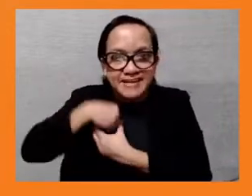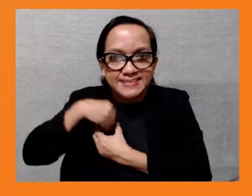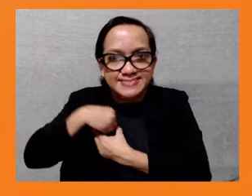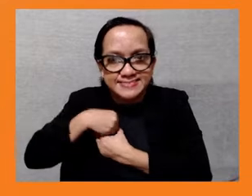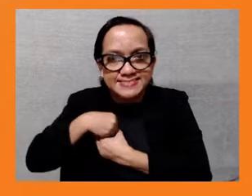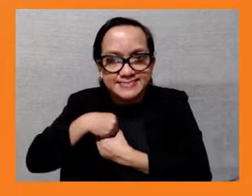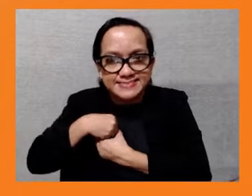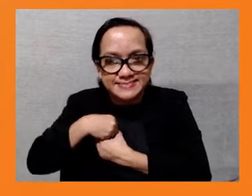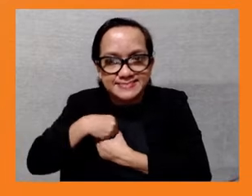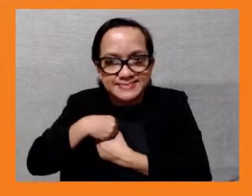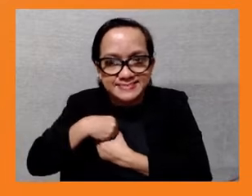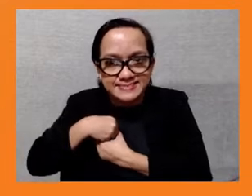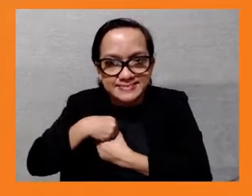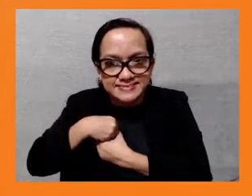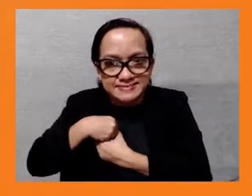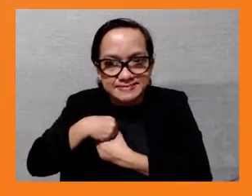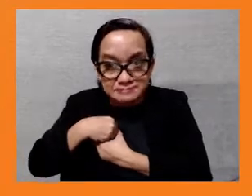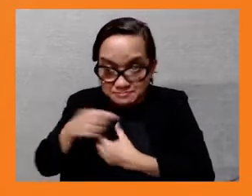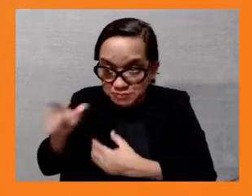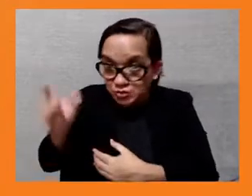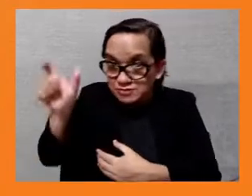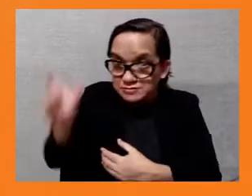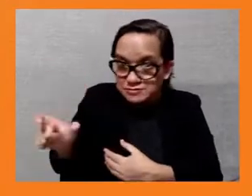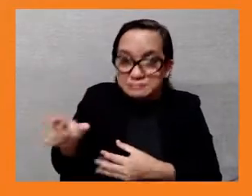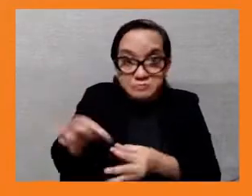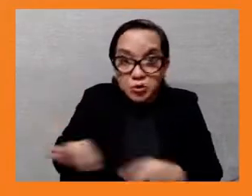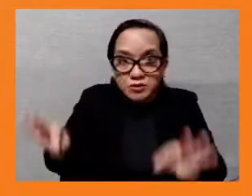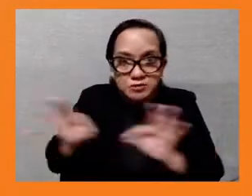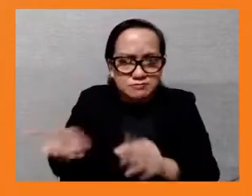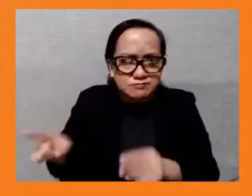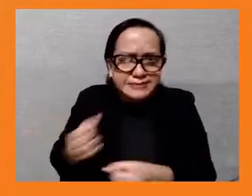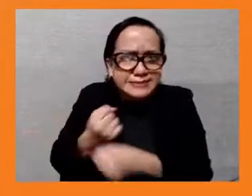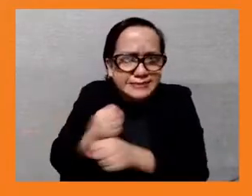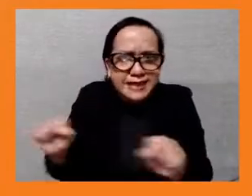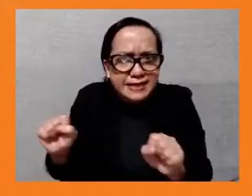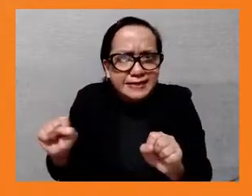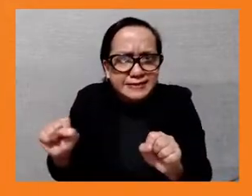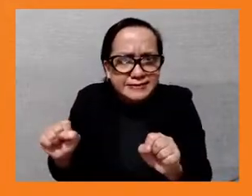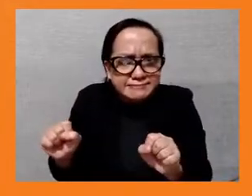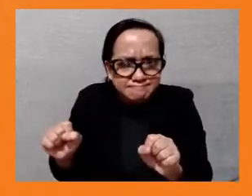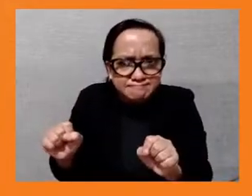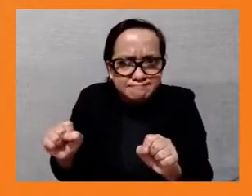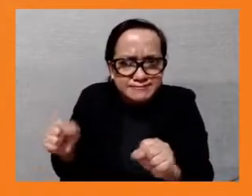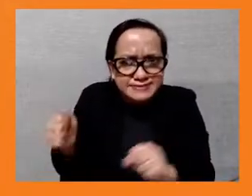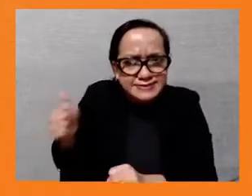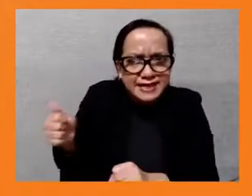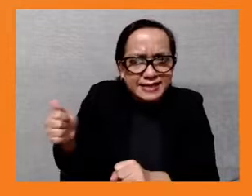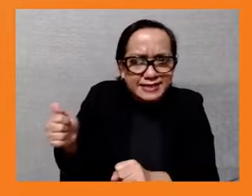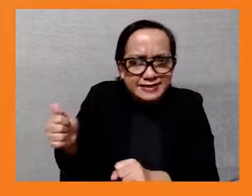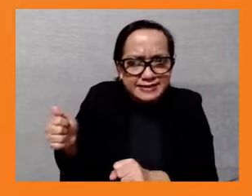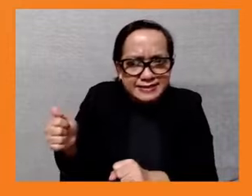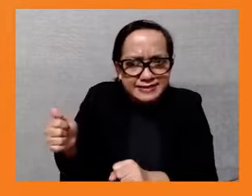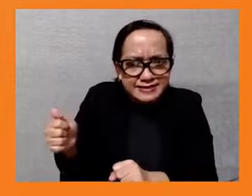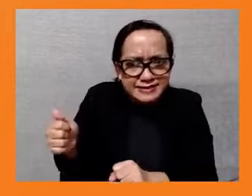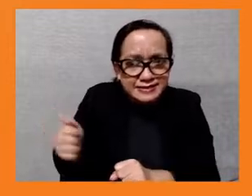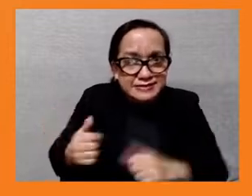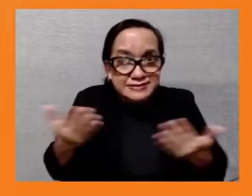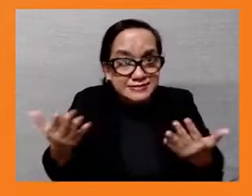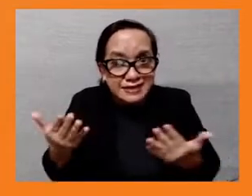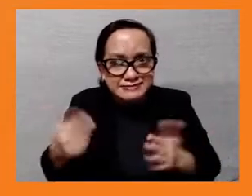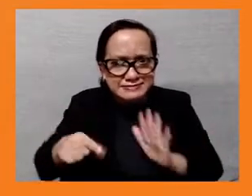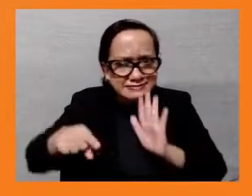with waste to energy, particularly older incinerators or incinerators that are not run effectively. And that can be an issue if they're